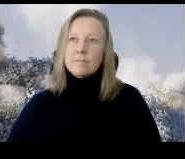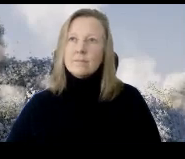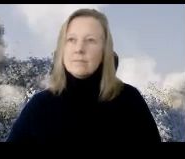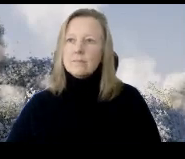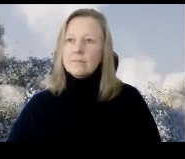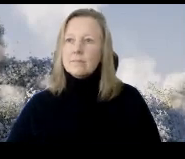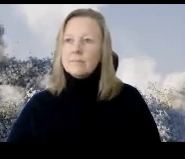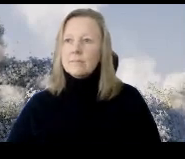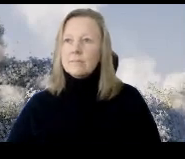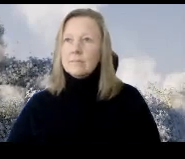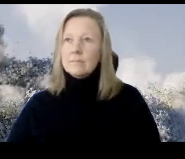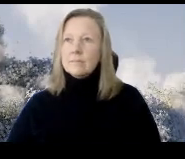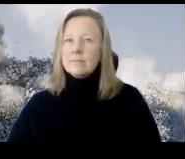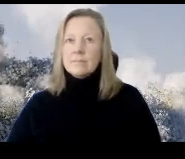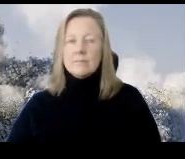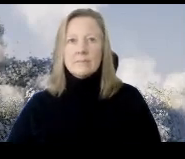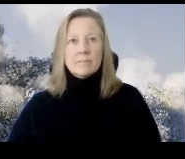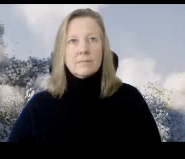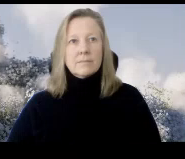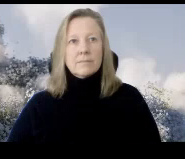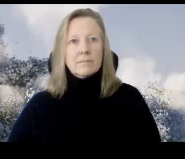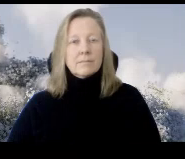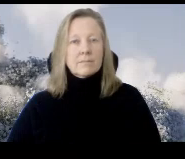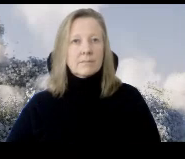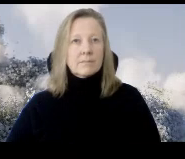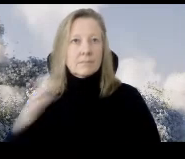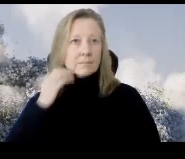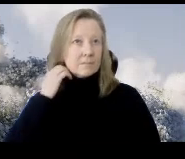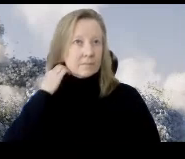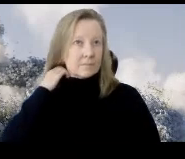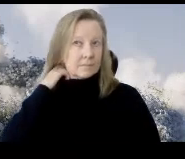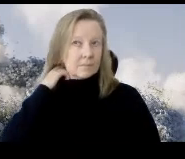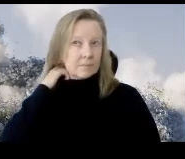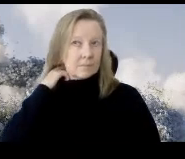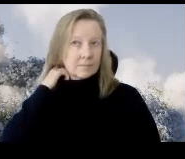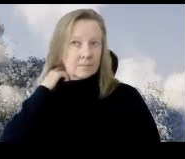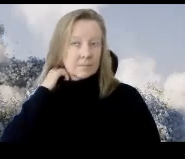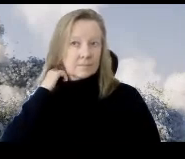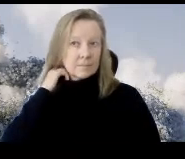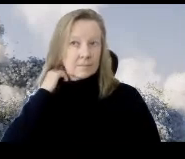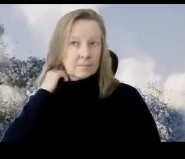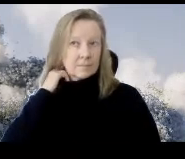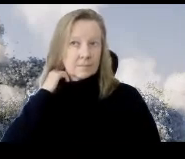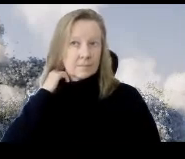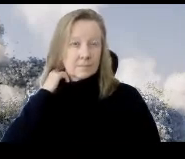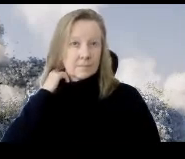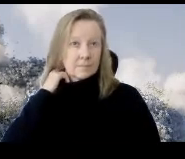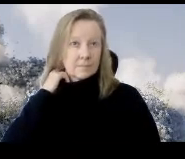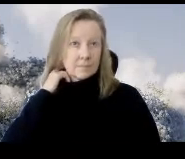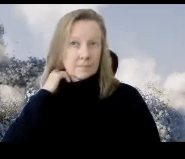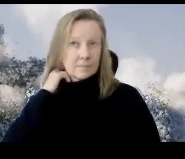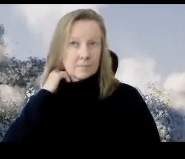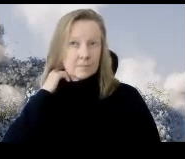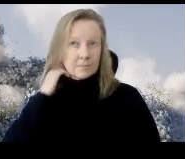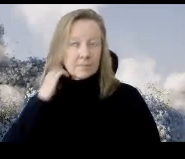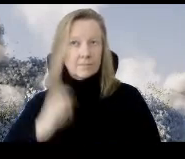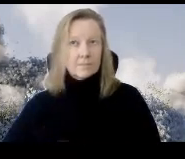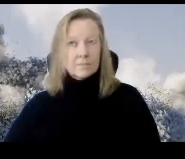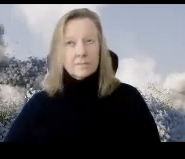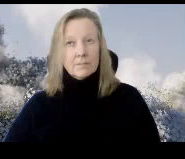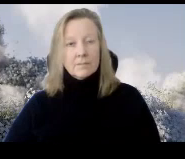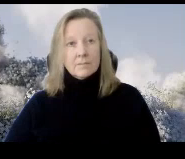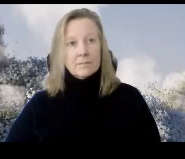with those jobs. So we've recently been able to expand 3 of our healthcare programs to the national level, and